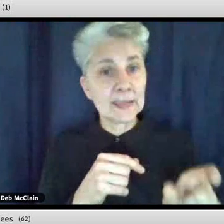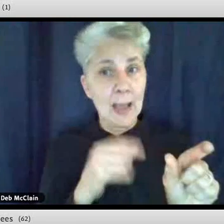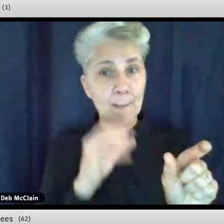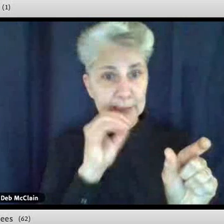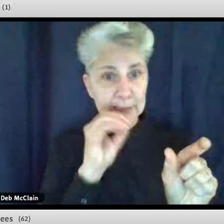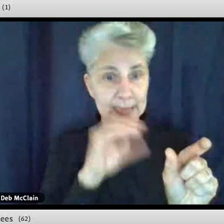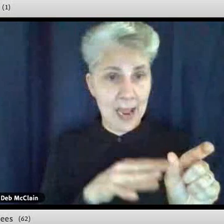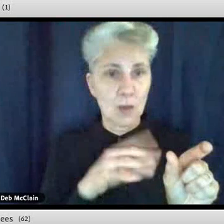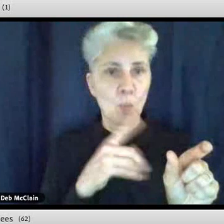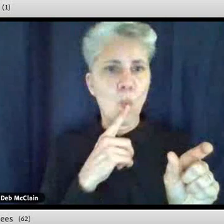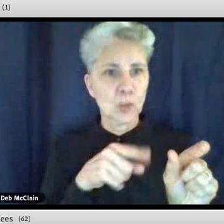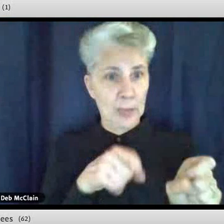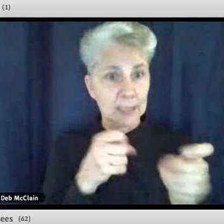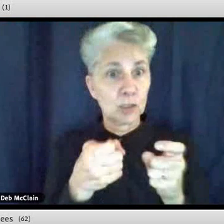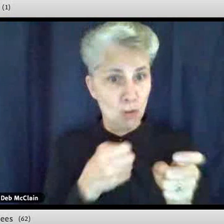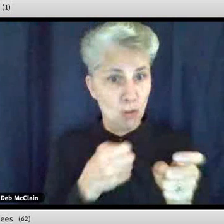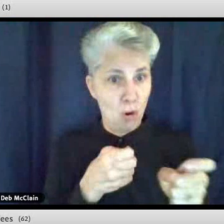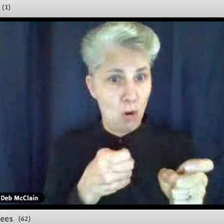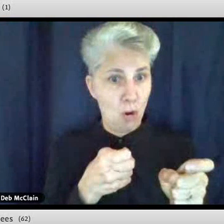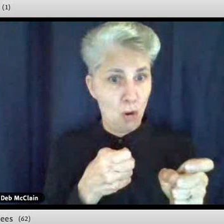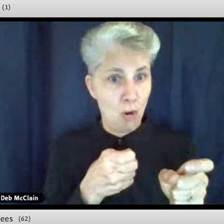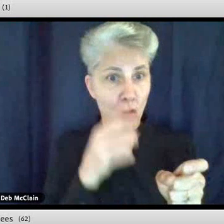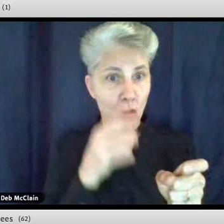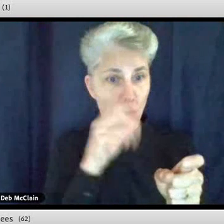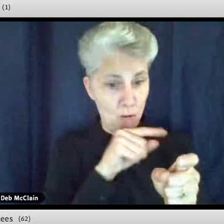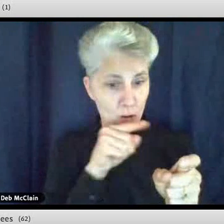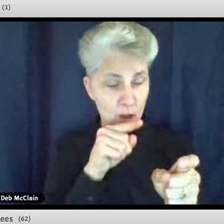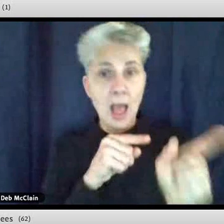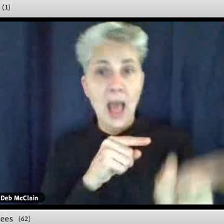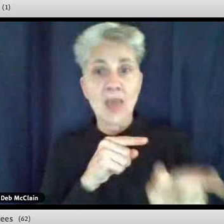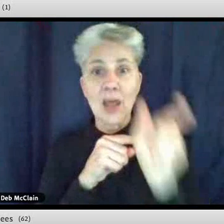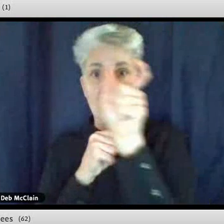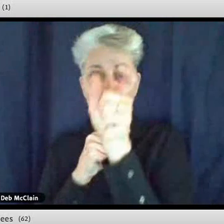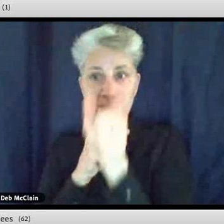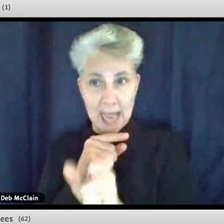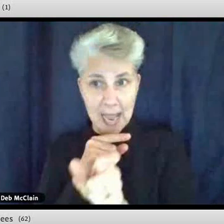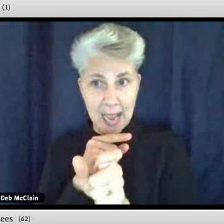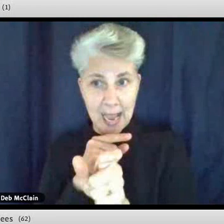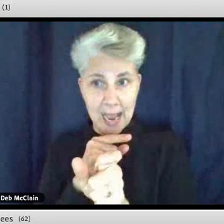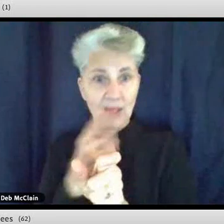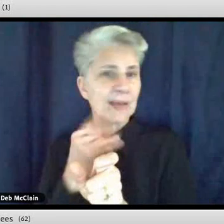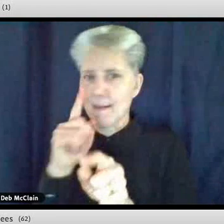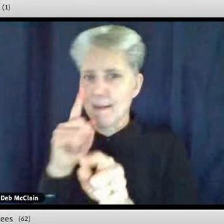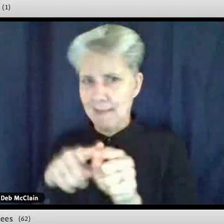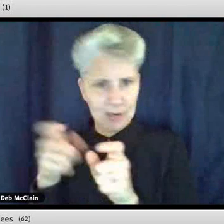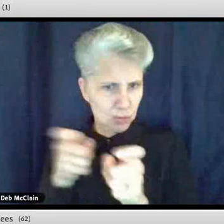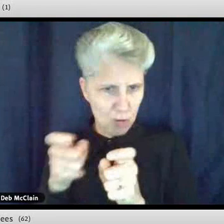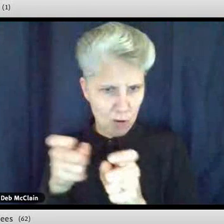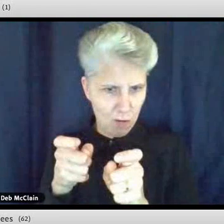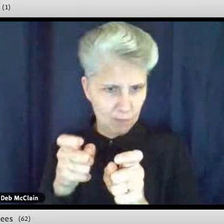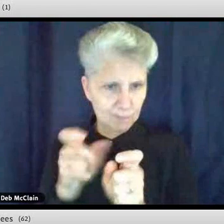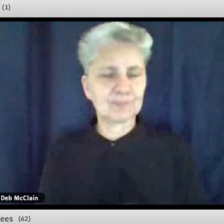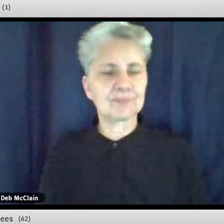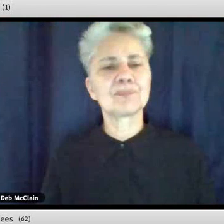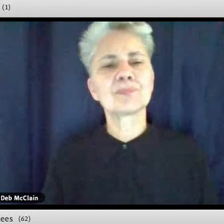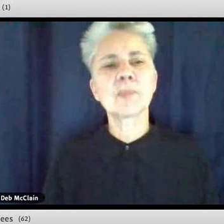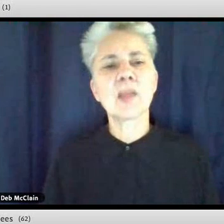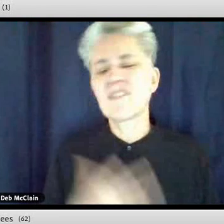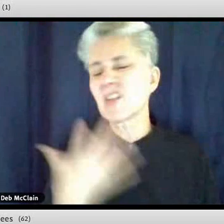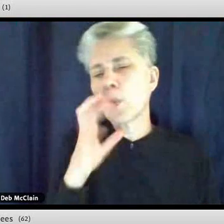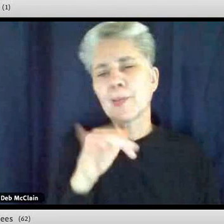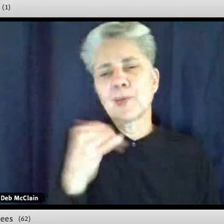come from out of nowhere. But on one side, put what you can control and draw a line under it. And on the other